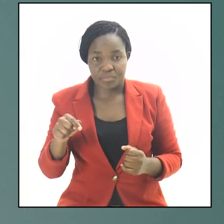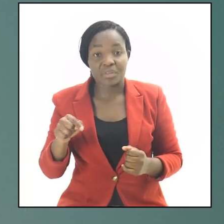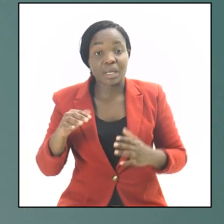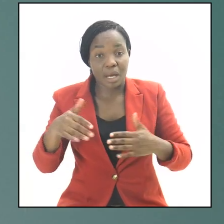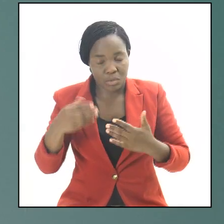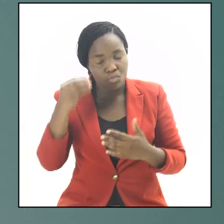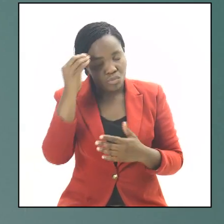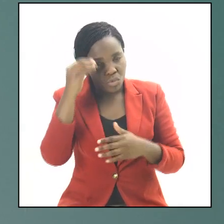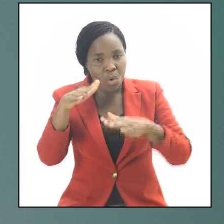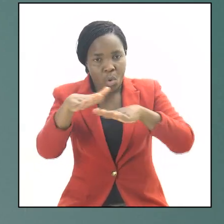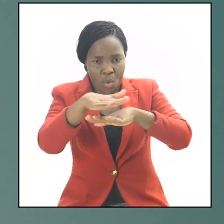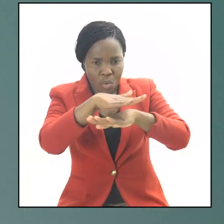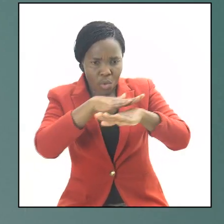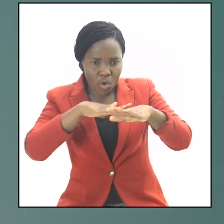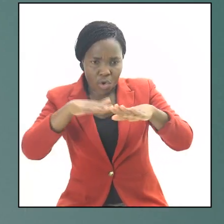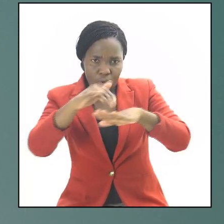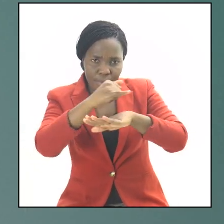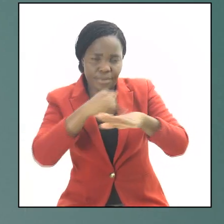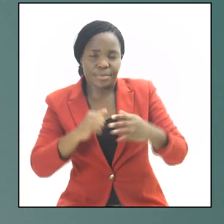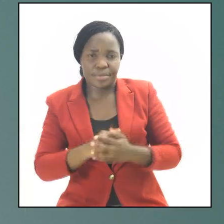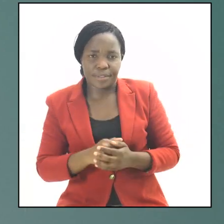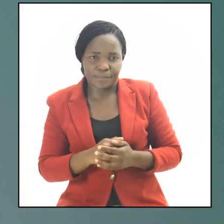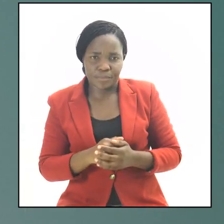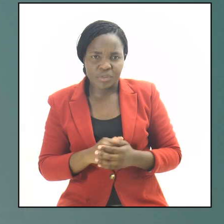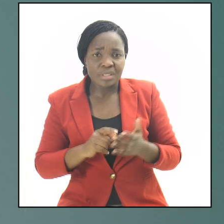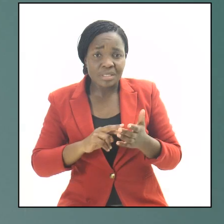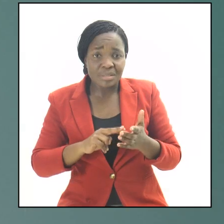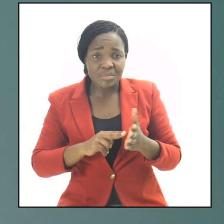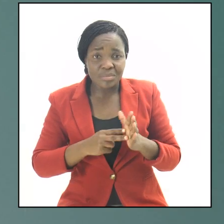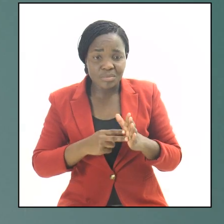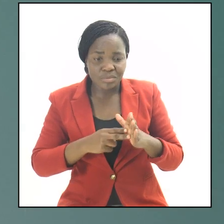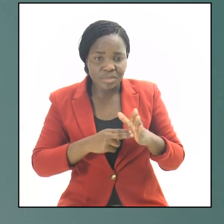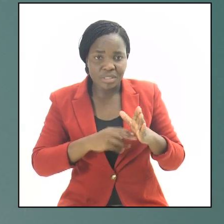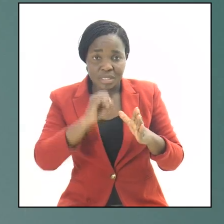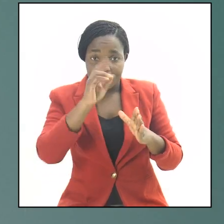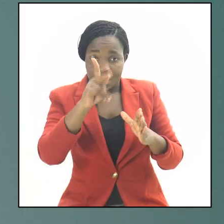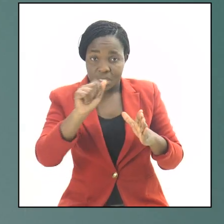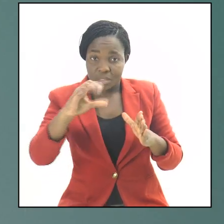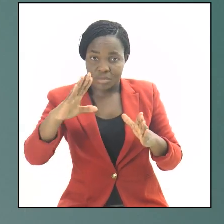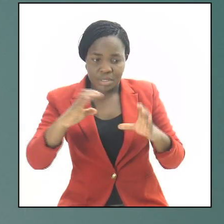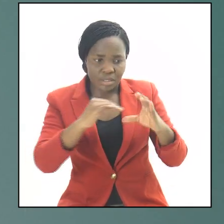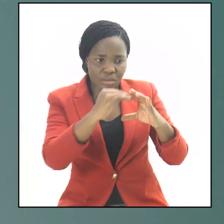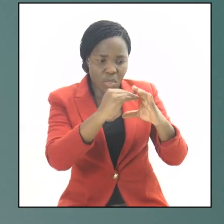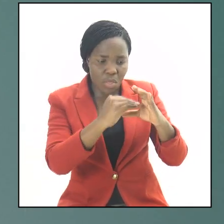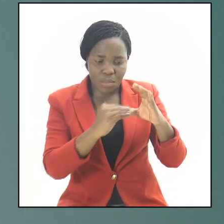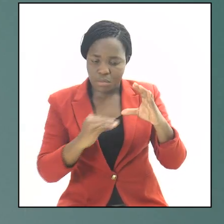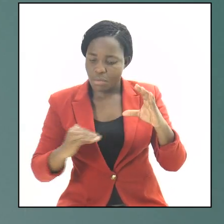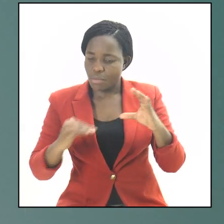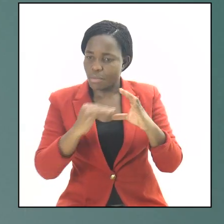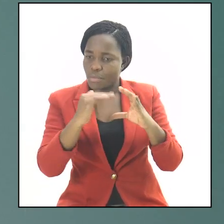about, because the area is the amount of space inside the boundary of a flat